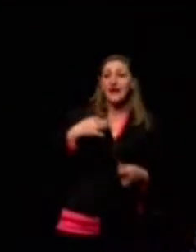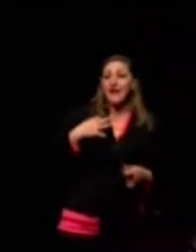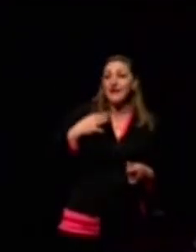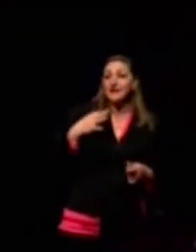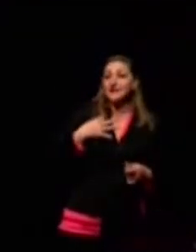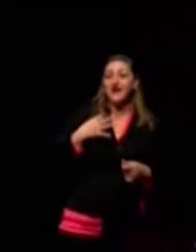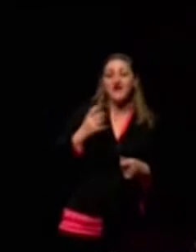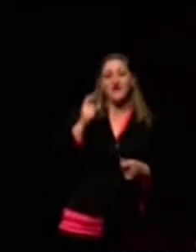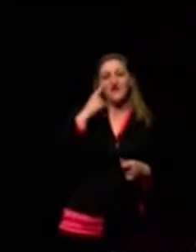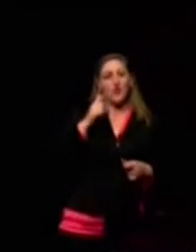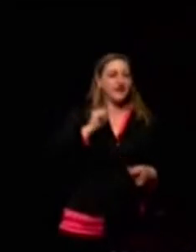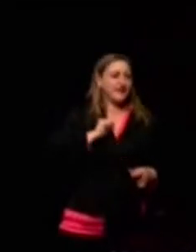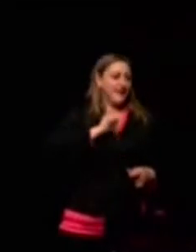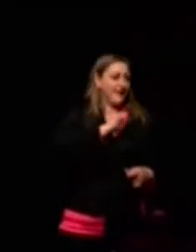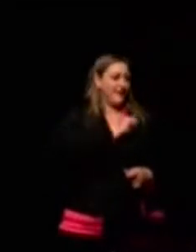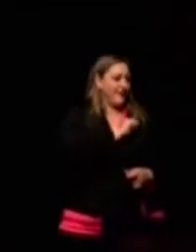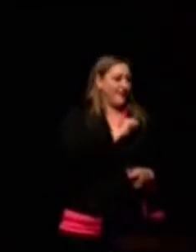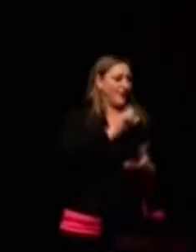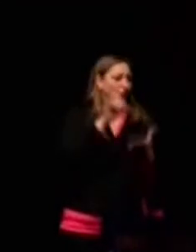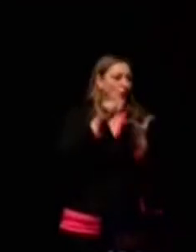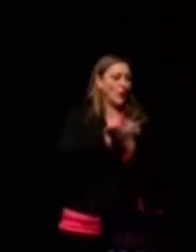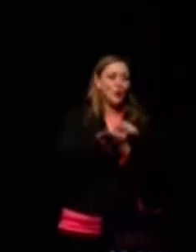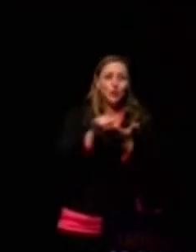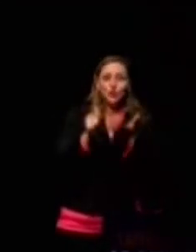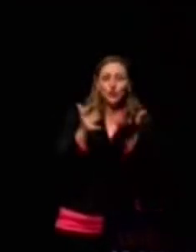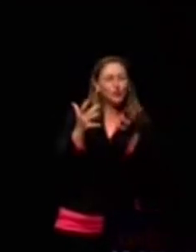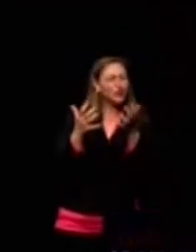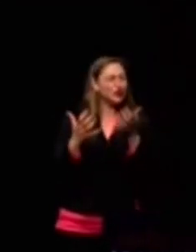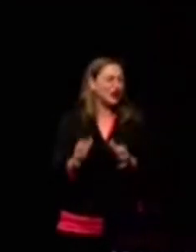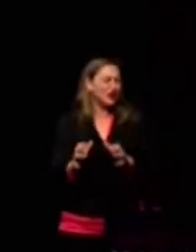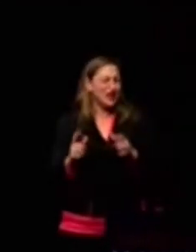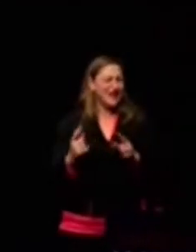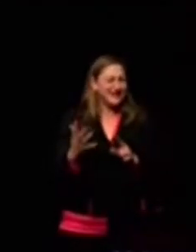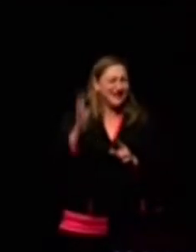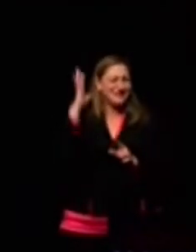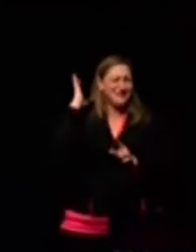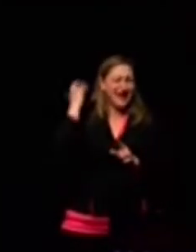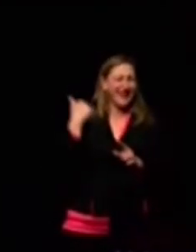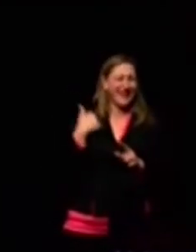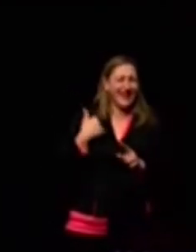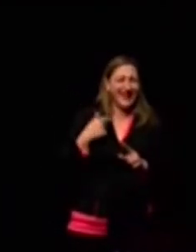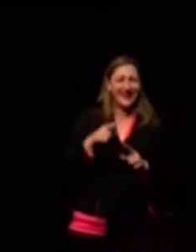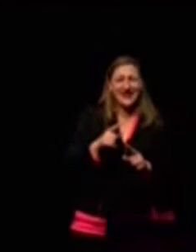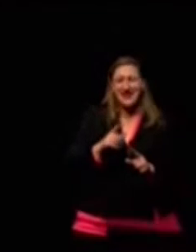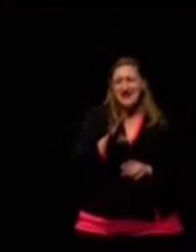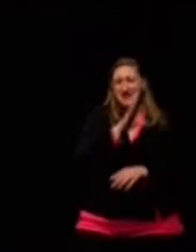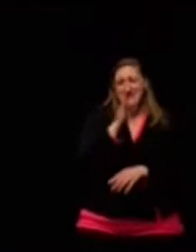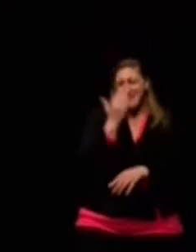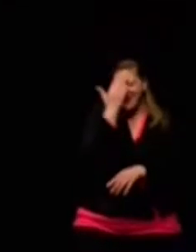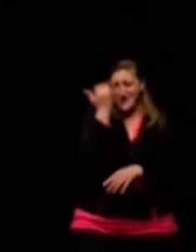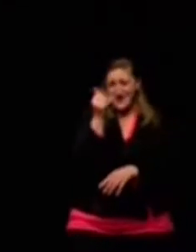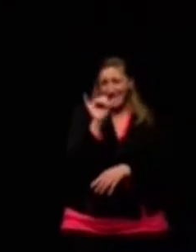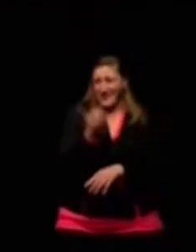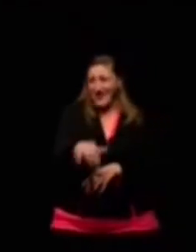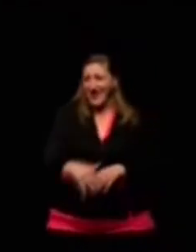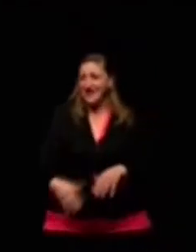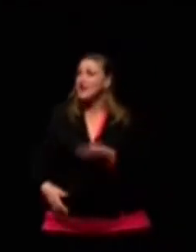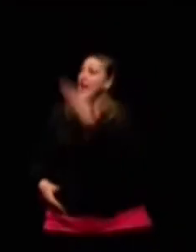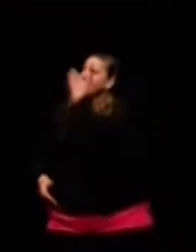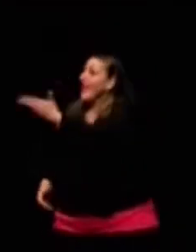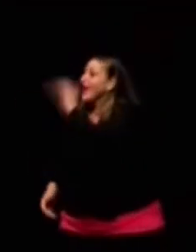candidacy for the Senate. New York took a chance on me back then, and I'll never forget that.